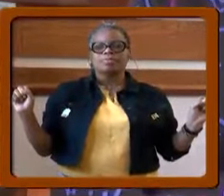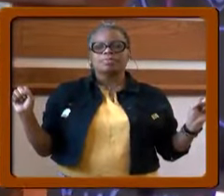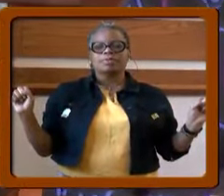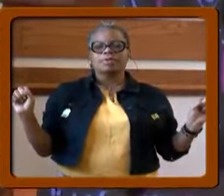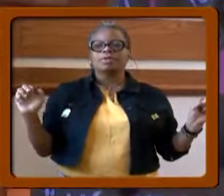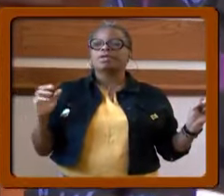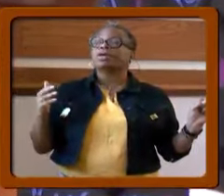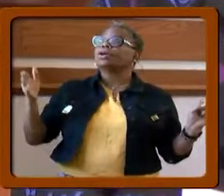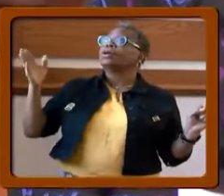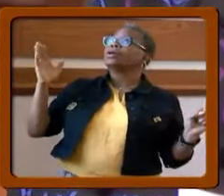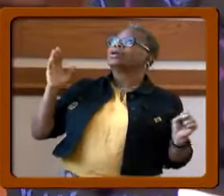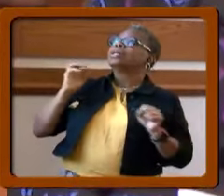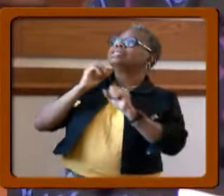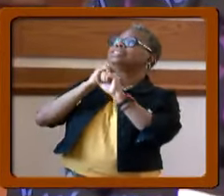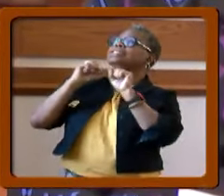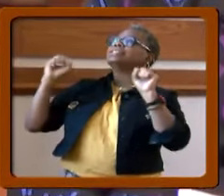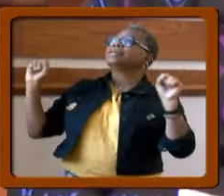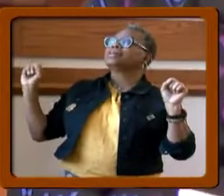Our God saves.